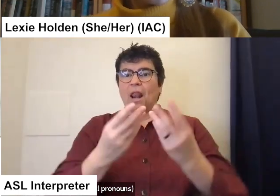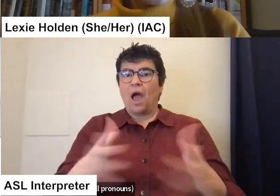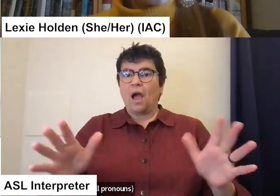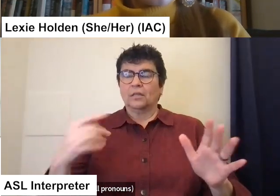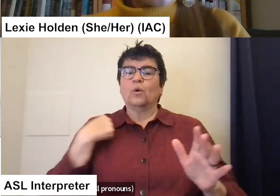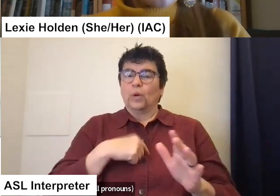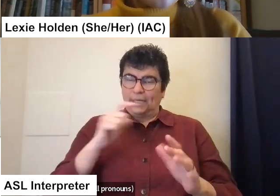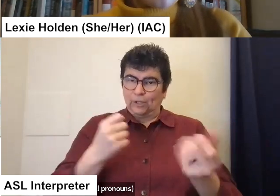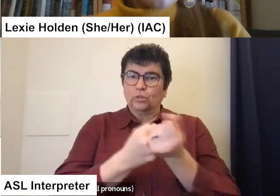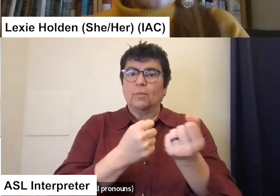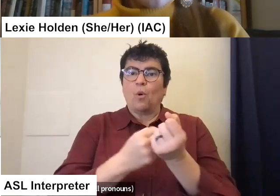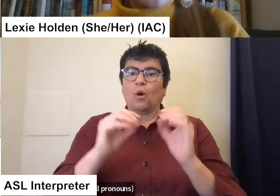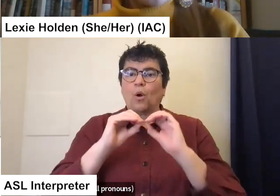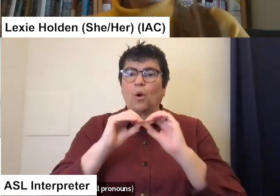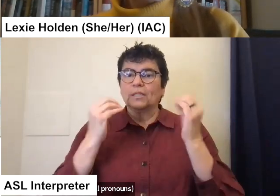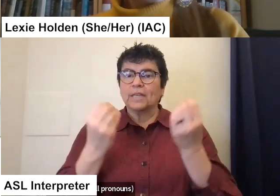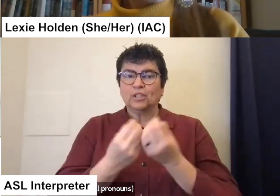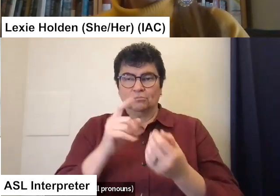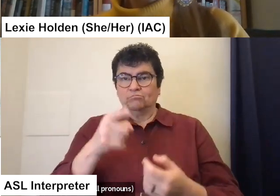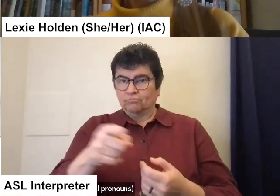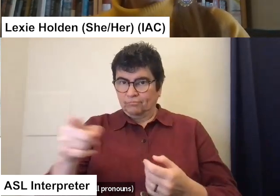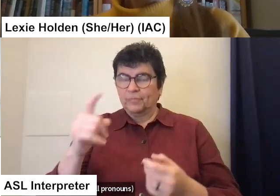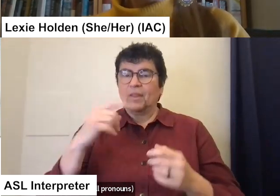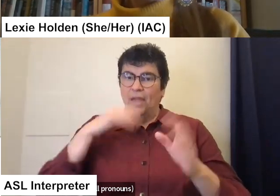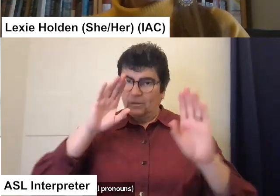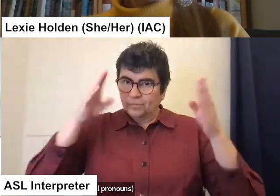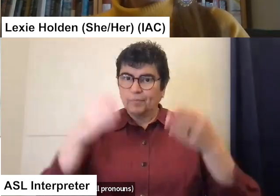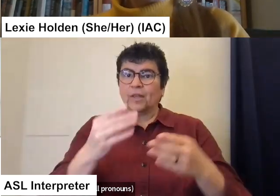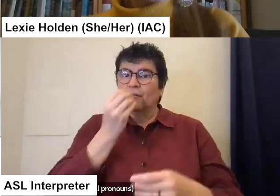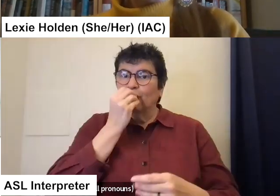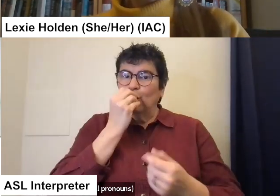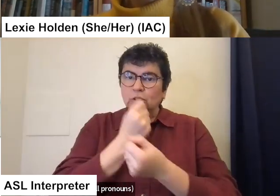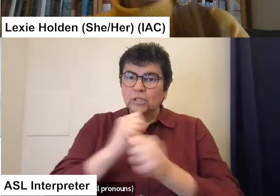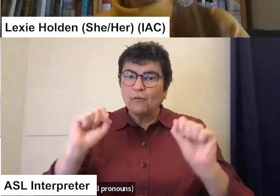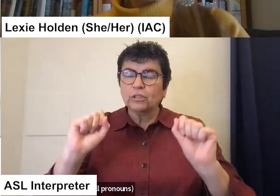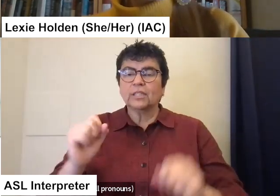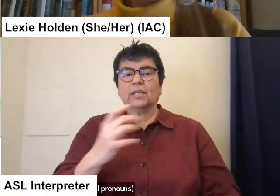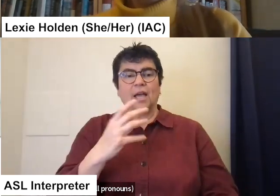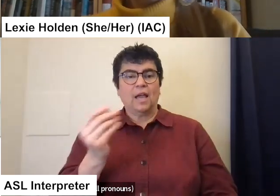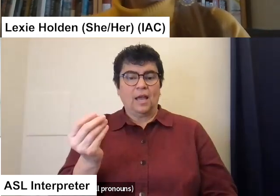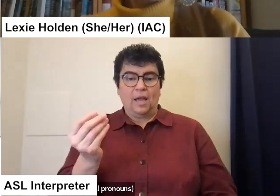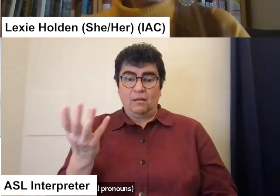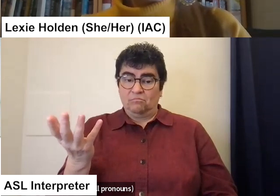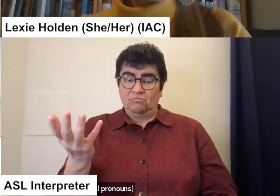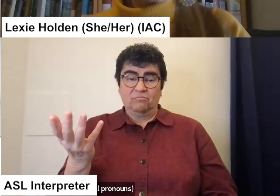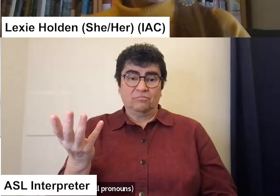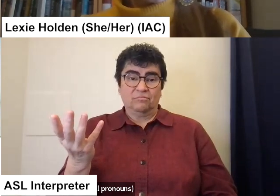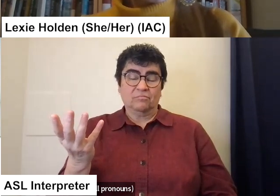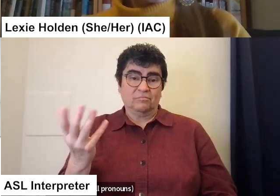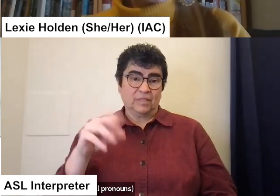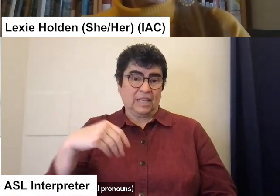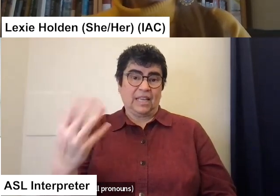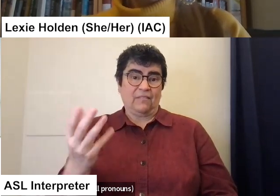should support organizations that are dedicated to food sovereignty and